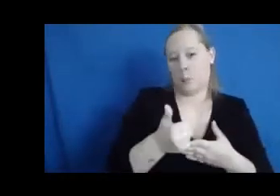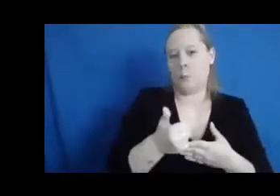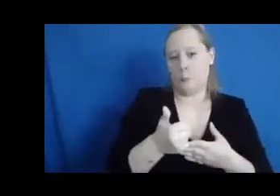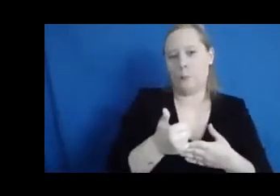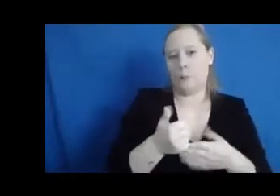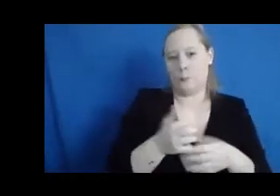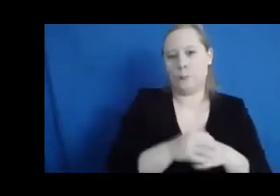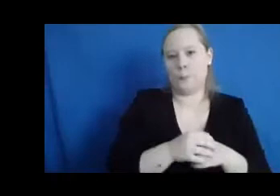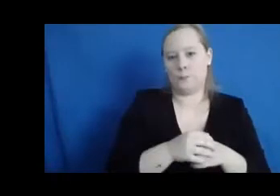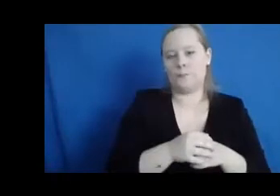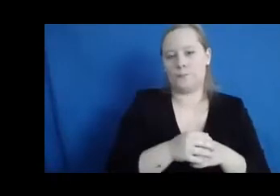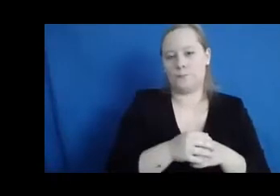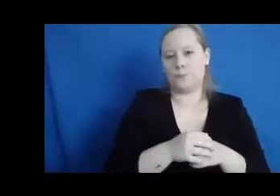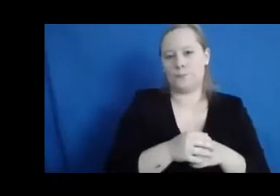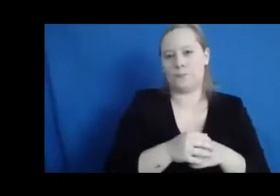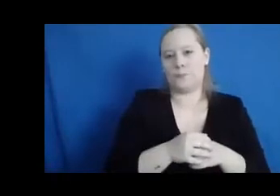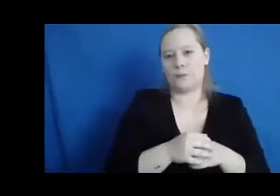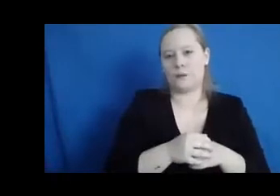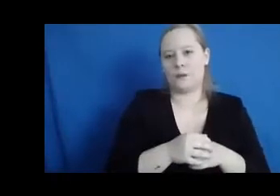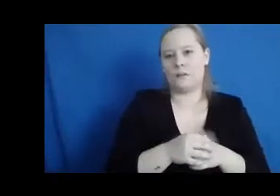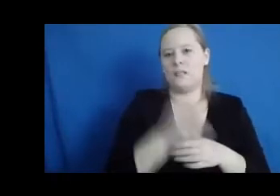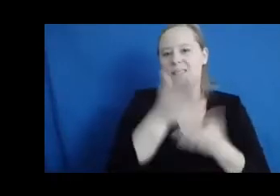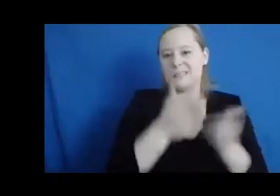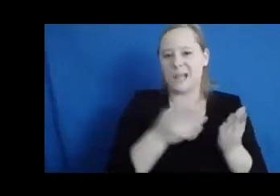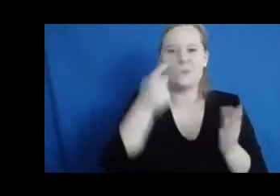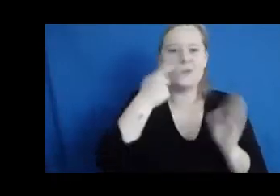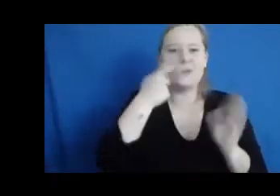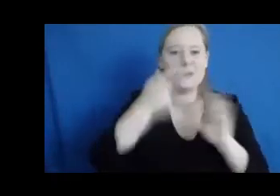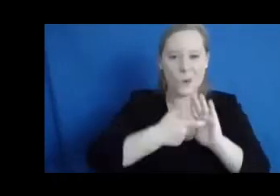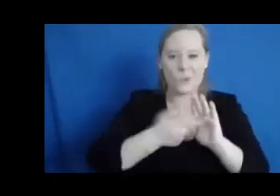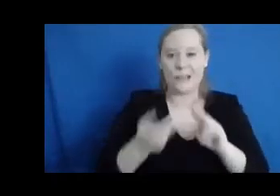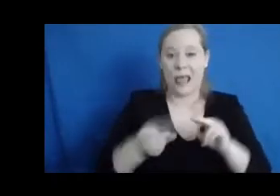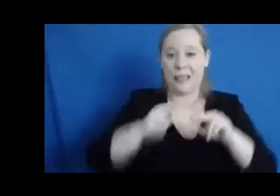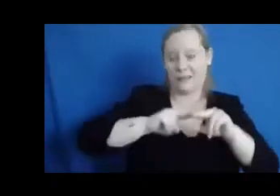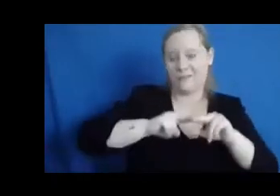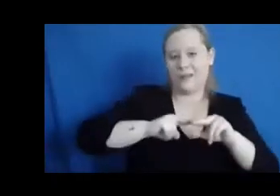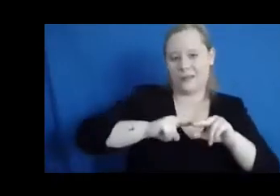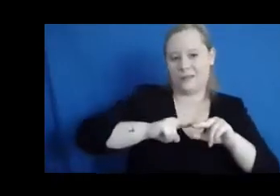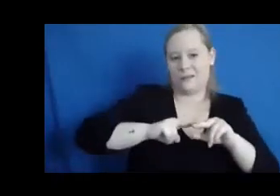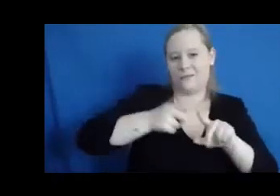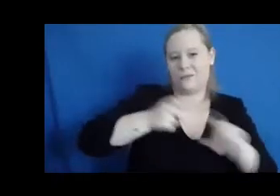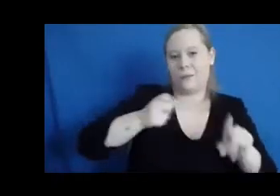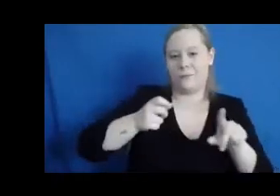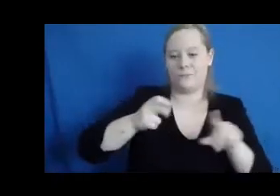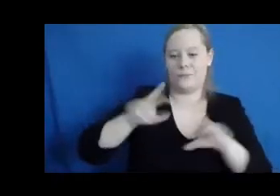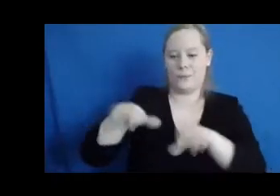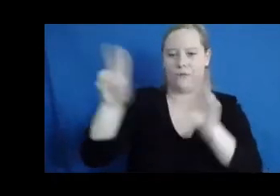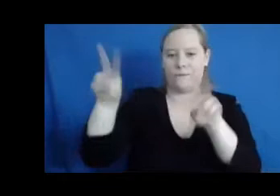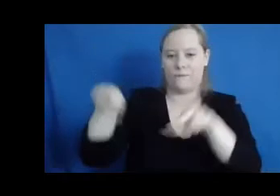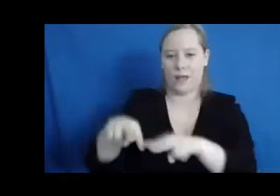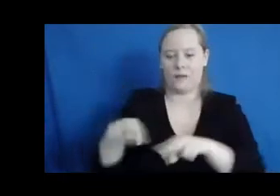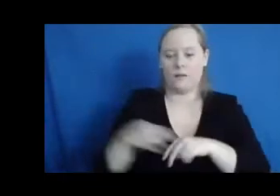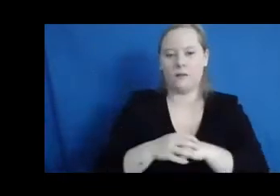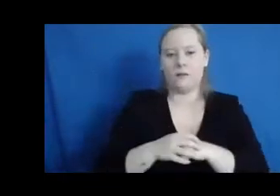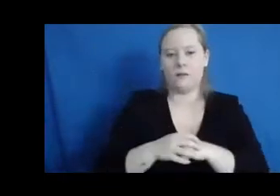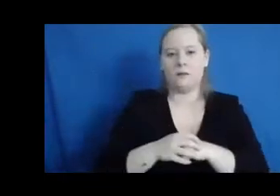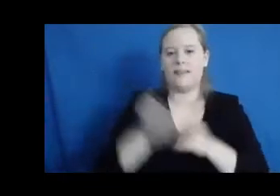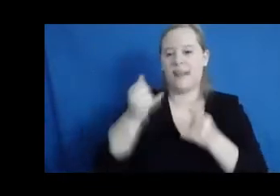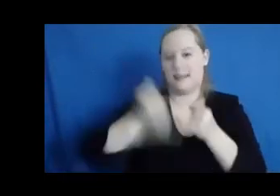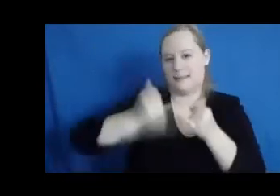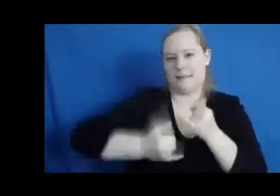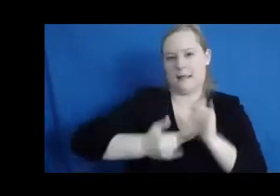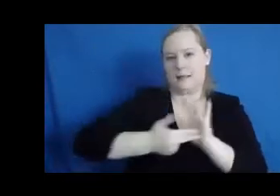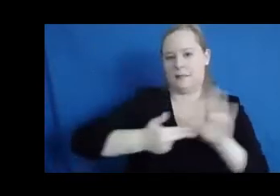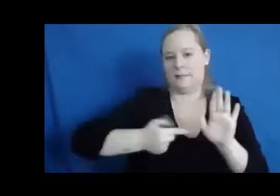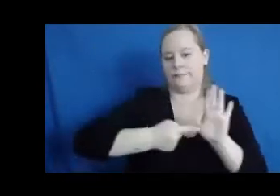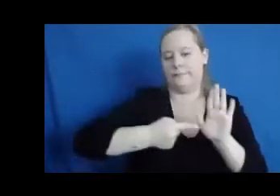some of the constituents that we're seeing elevated in the river valley. And then the last bullet point on here that I